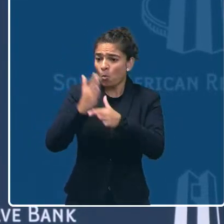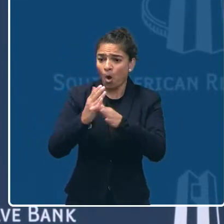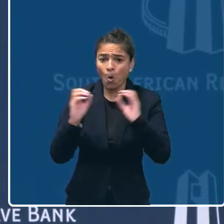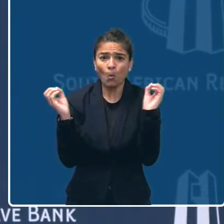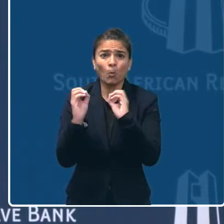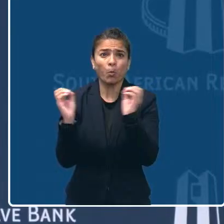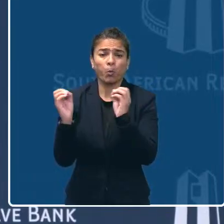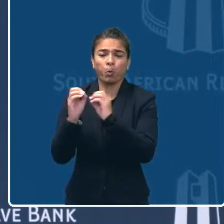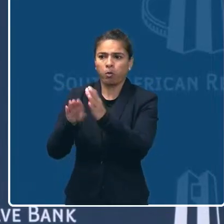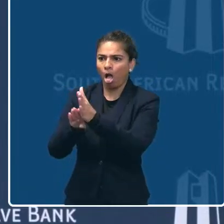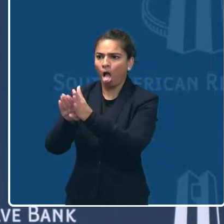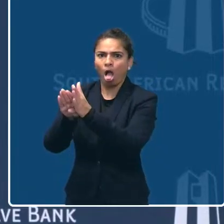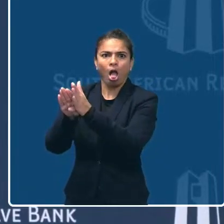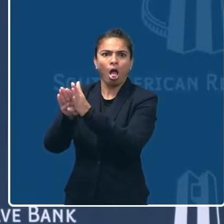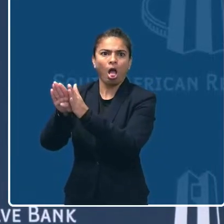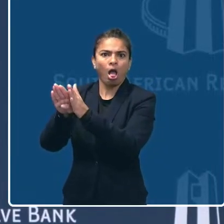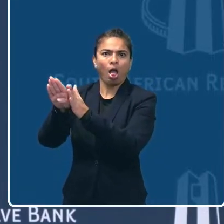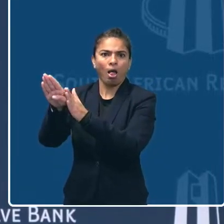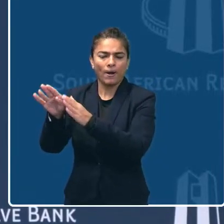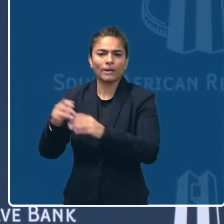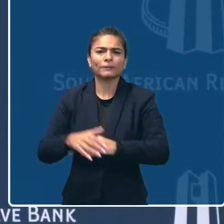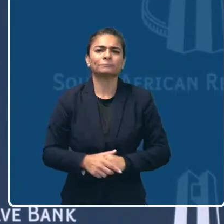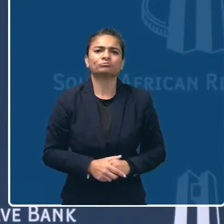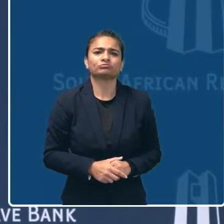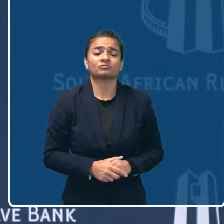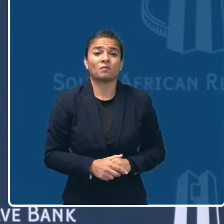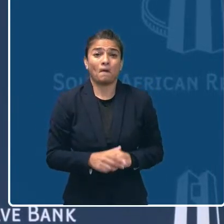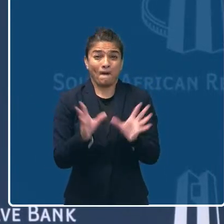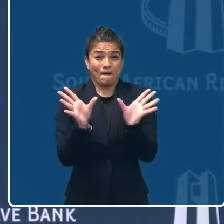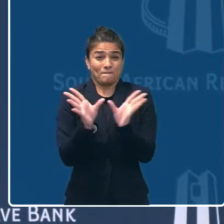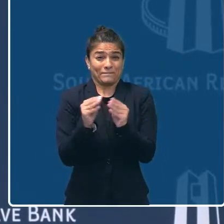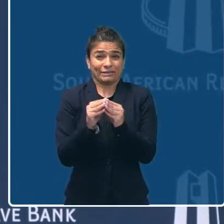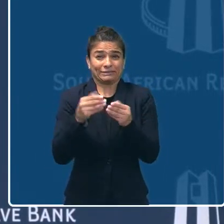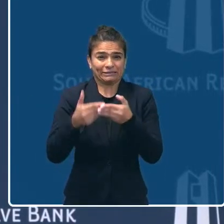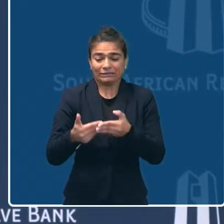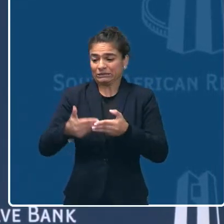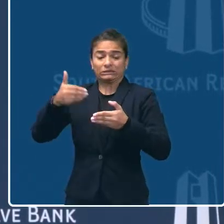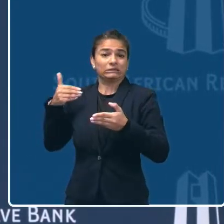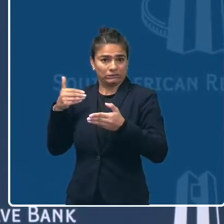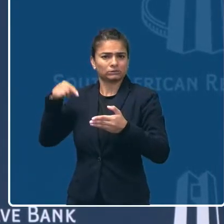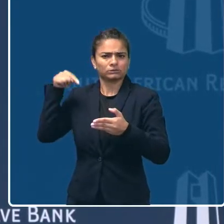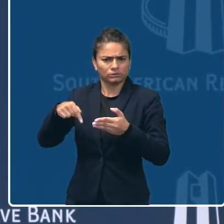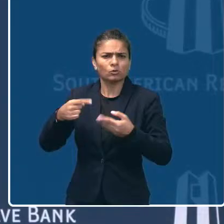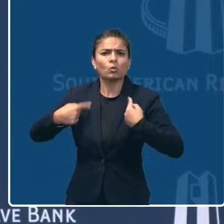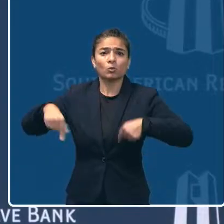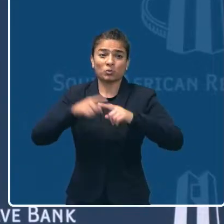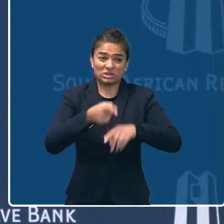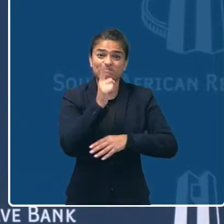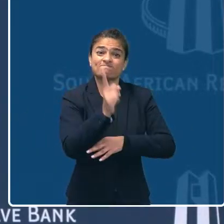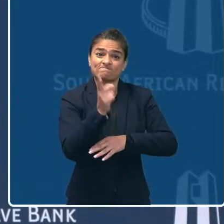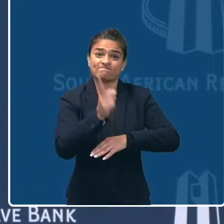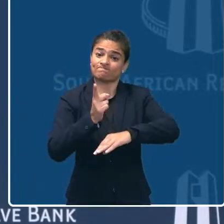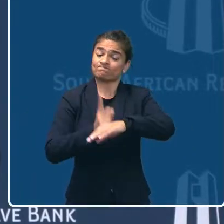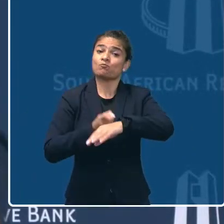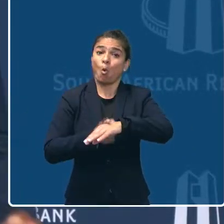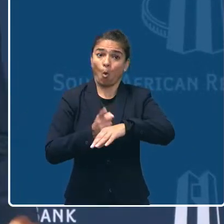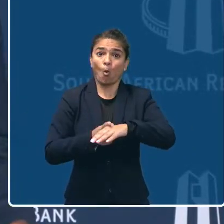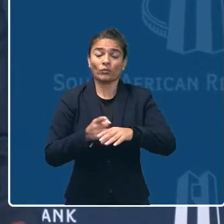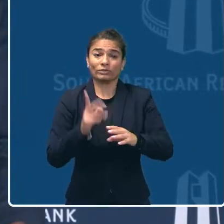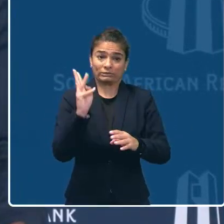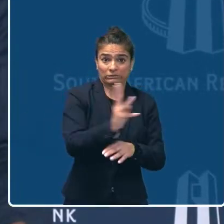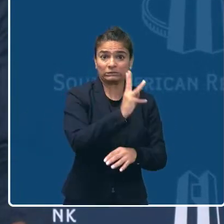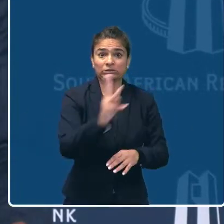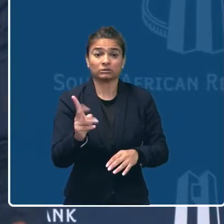In our last meeting, we warned of downside risks to our growth forecasts. We have now trimmed